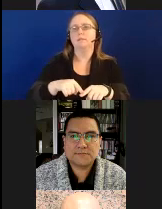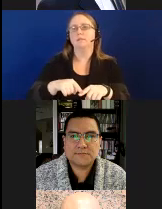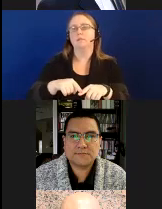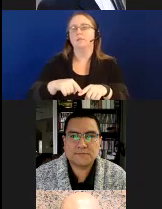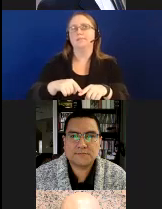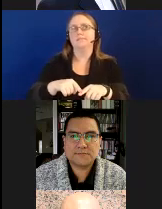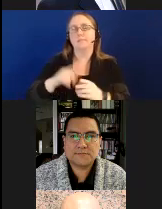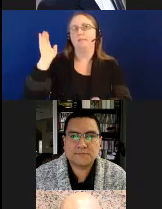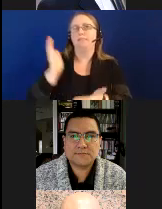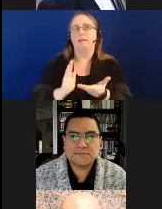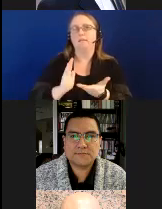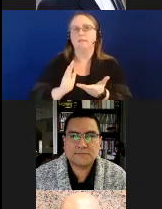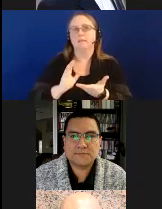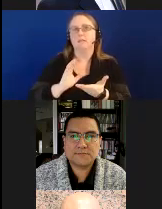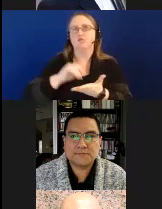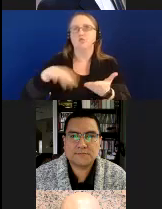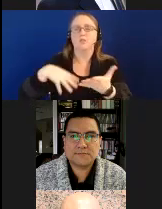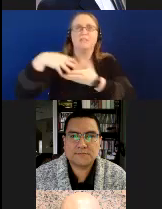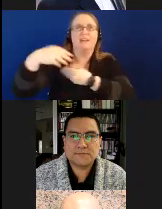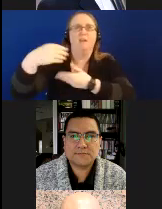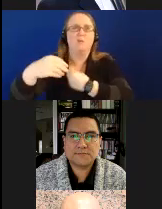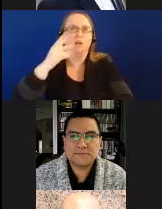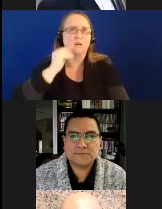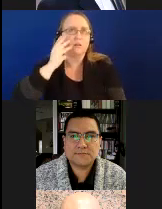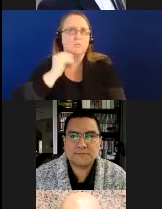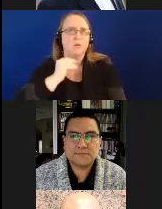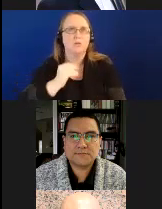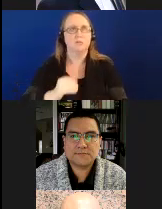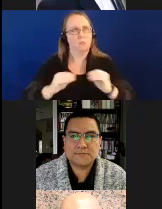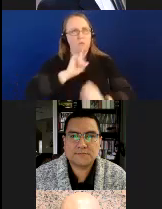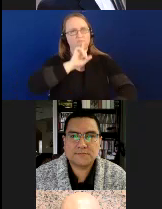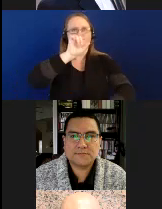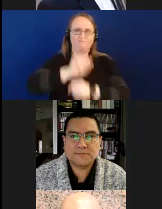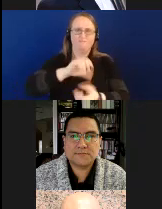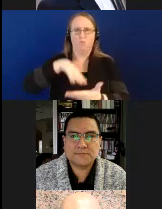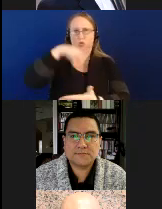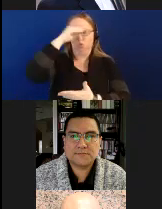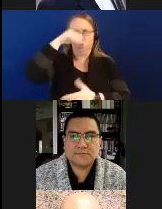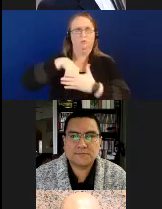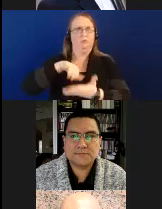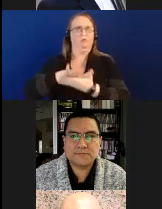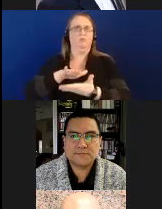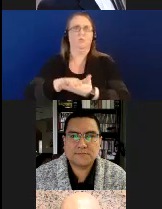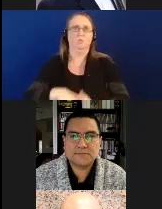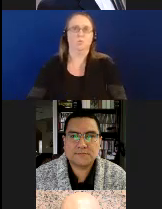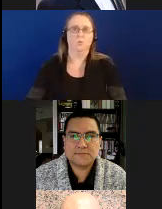a student's outside of the school experience and more on what they're actually learning and their instruction within the school.